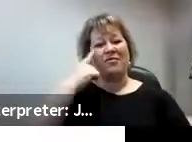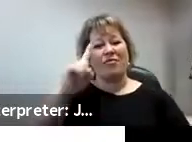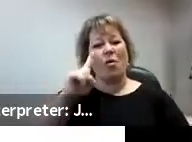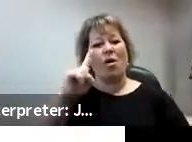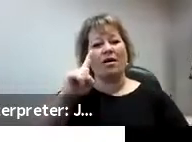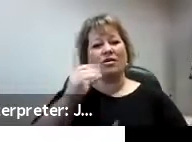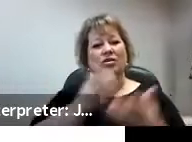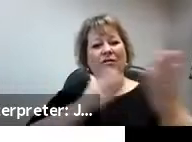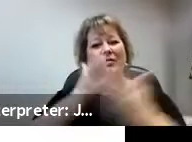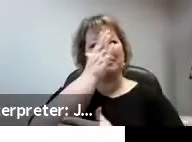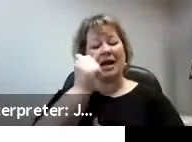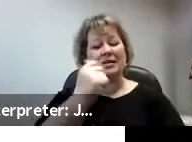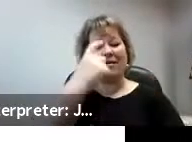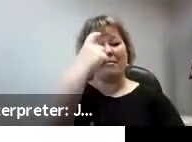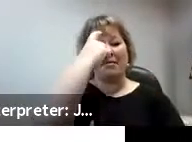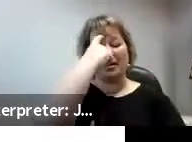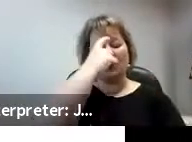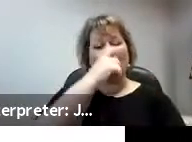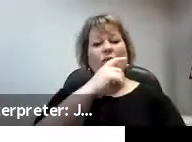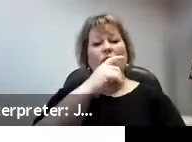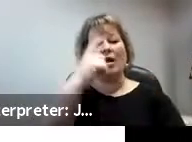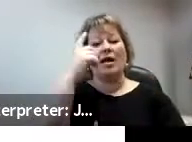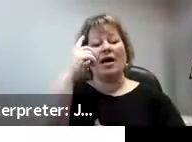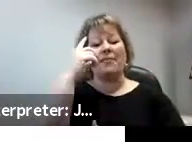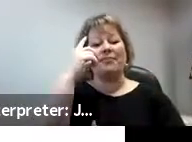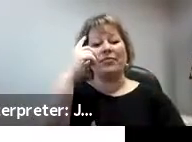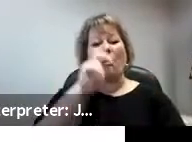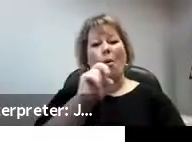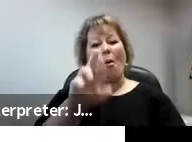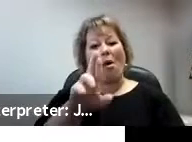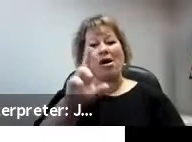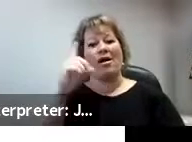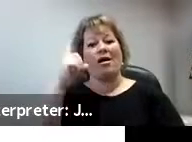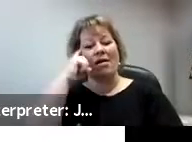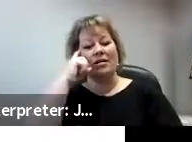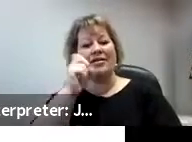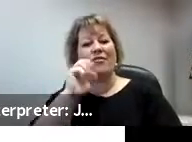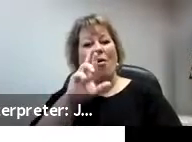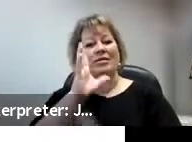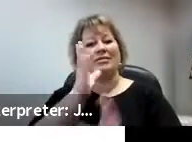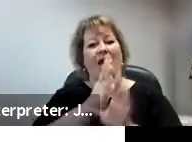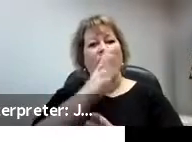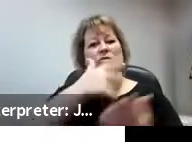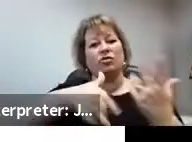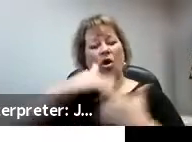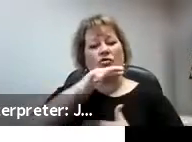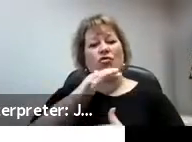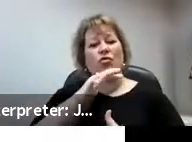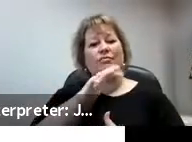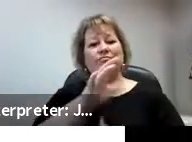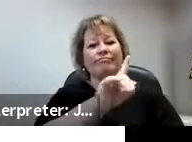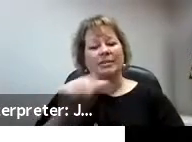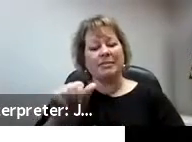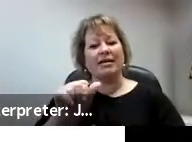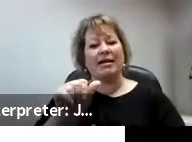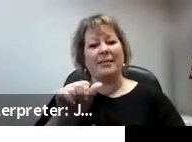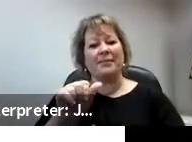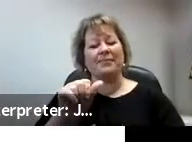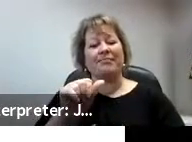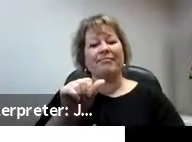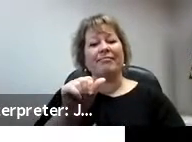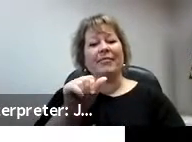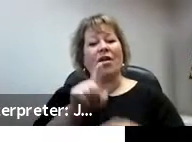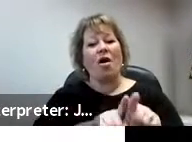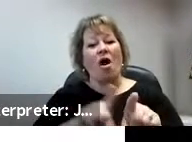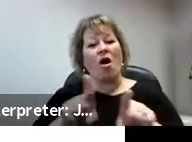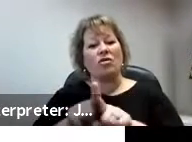mental, cognitive, or psychosocial impairment. 17% are eligible due to a sensory or communication